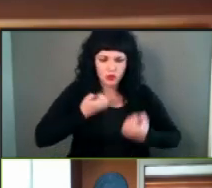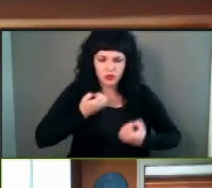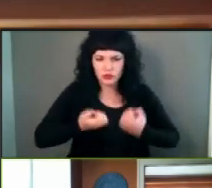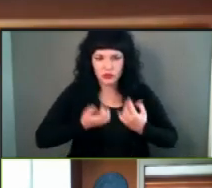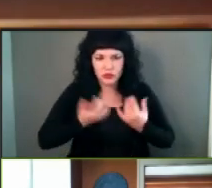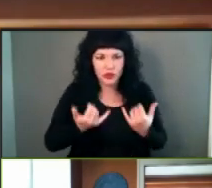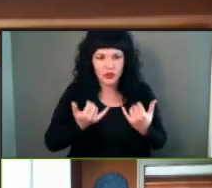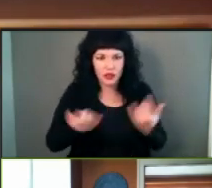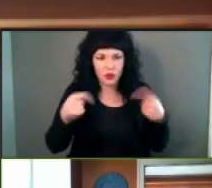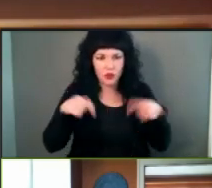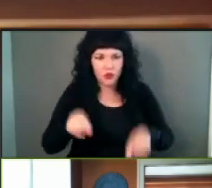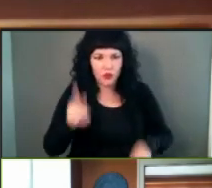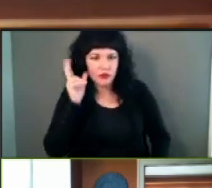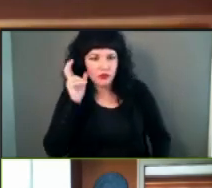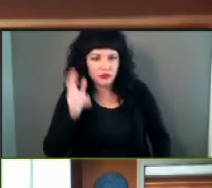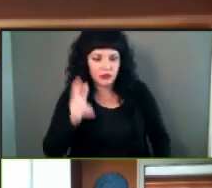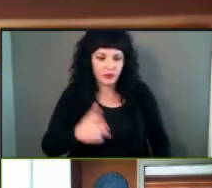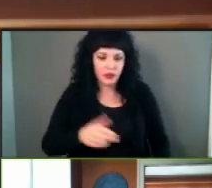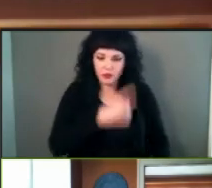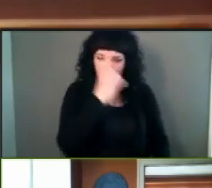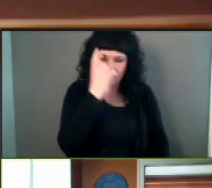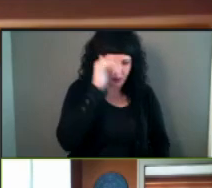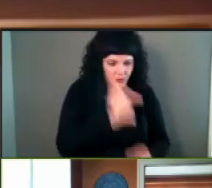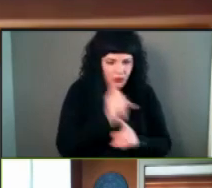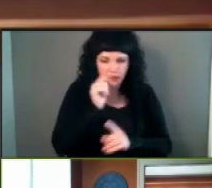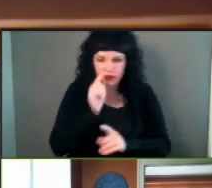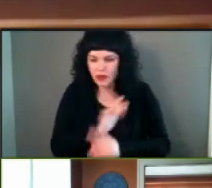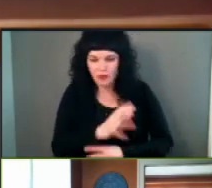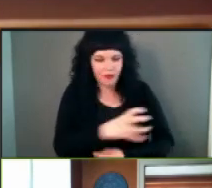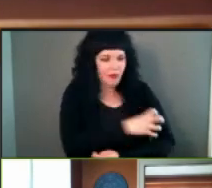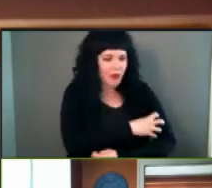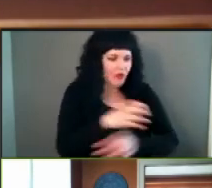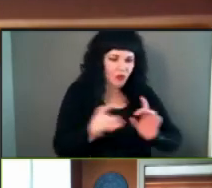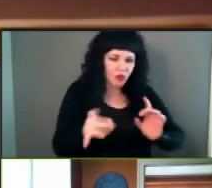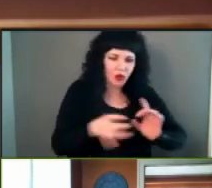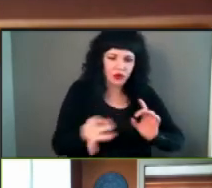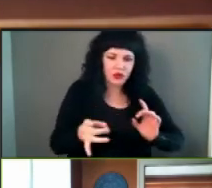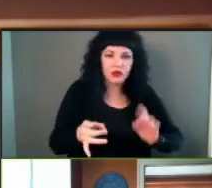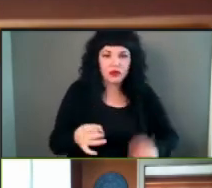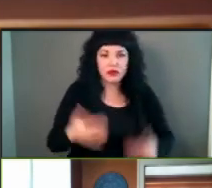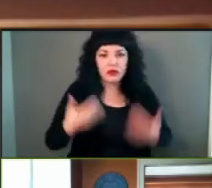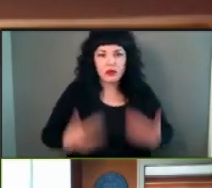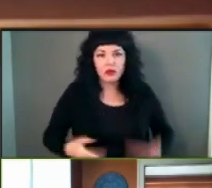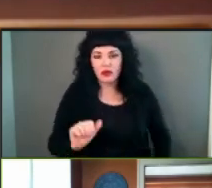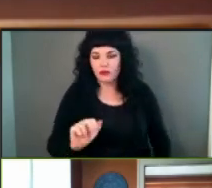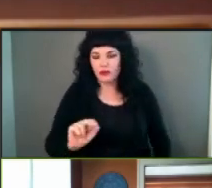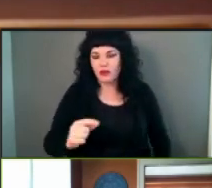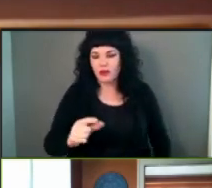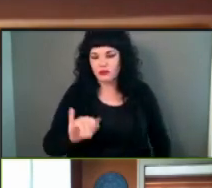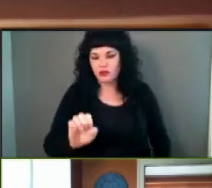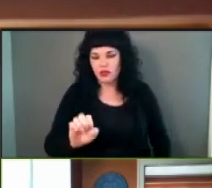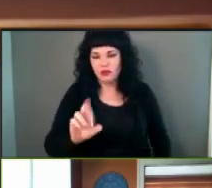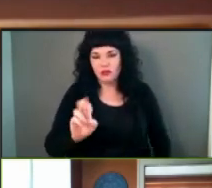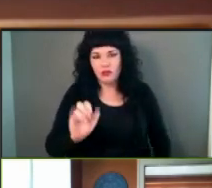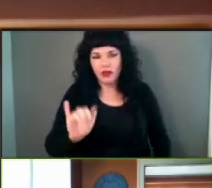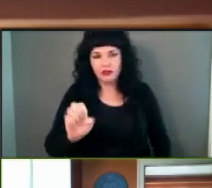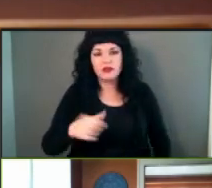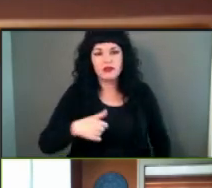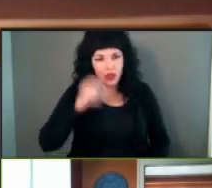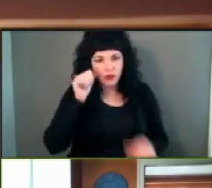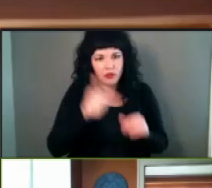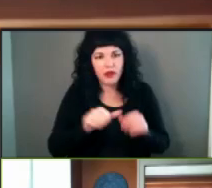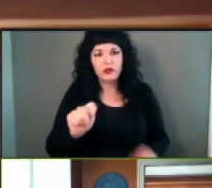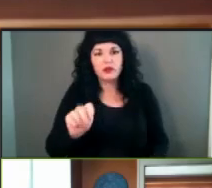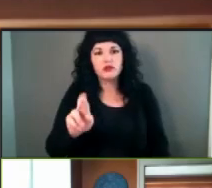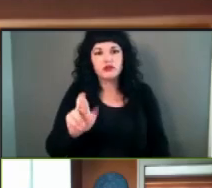words. But again, I'm Angie Reyes, and I remember Trayvon Martin. And so I struggle with how